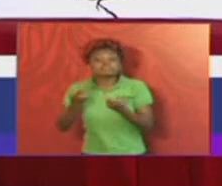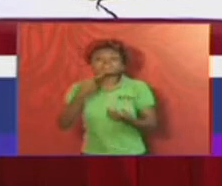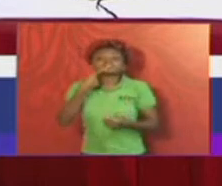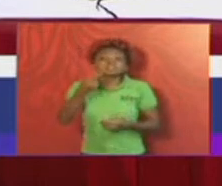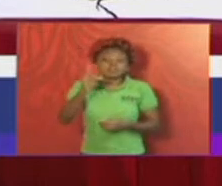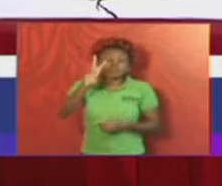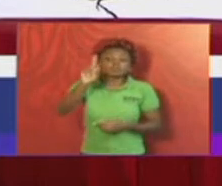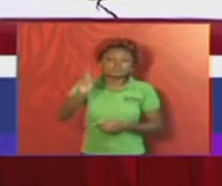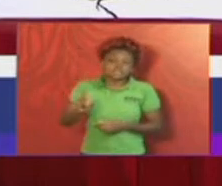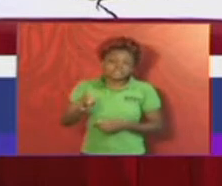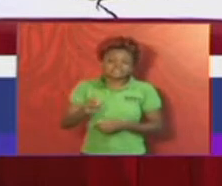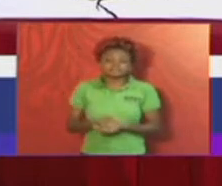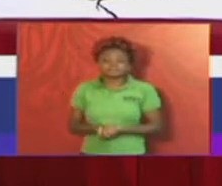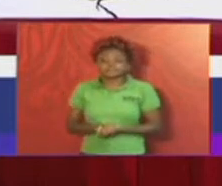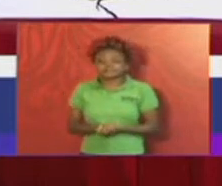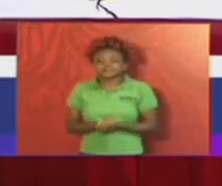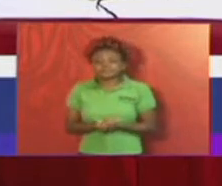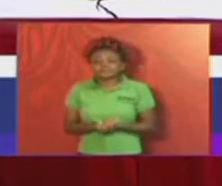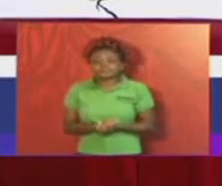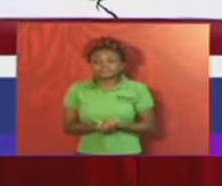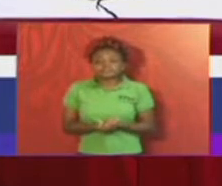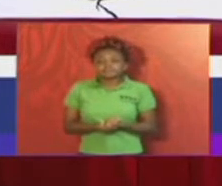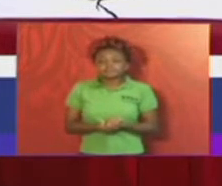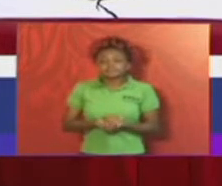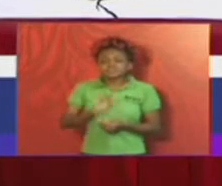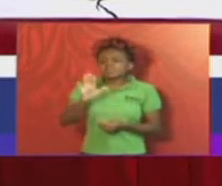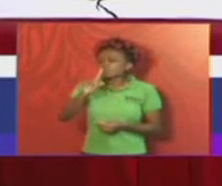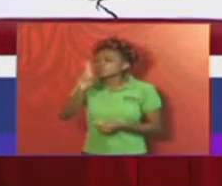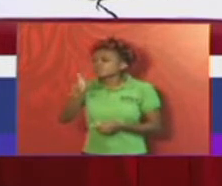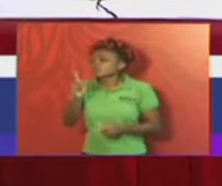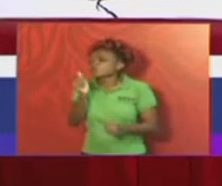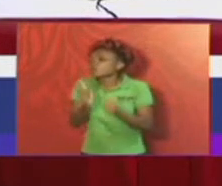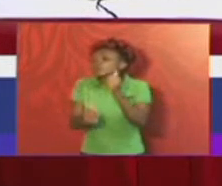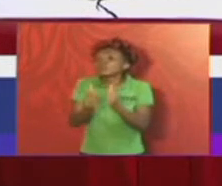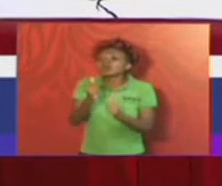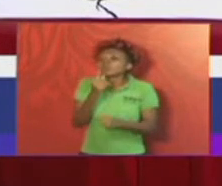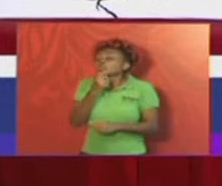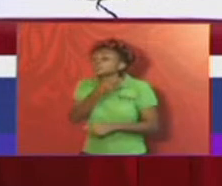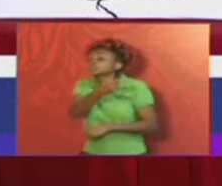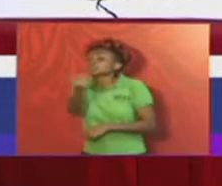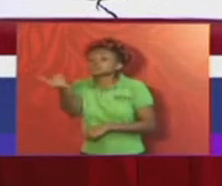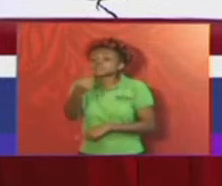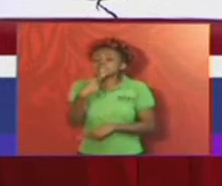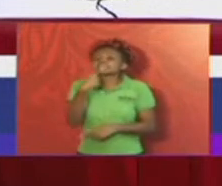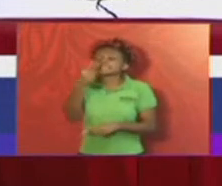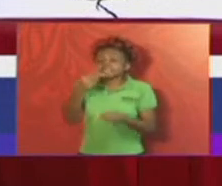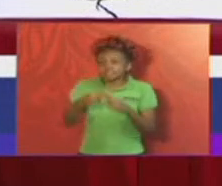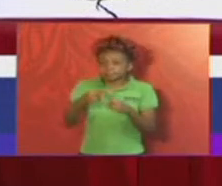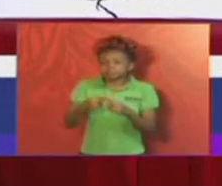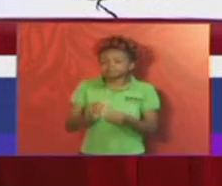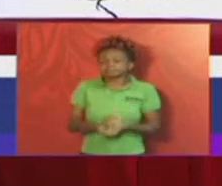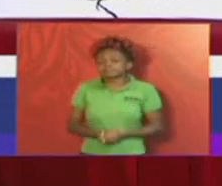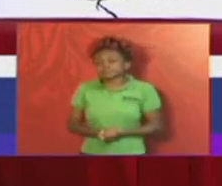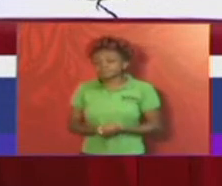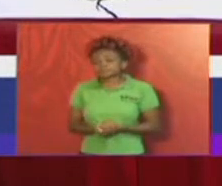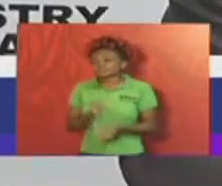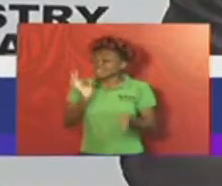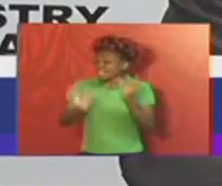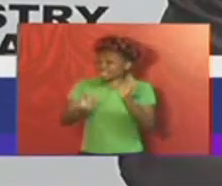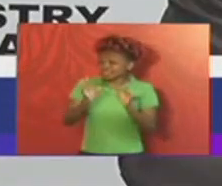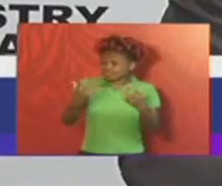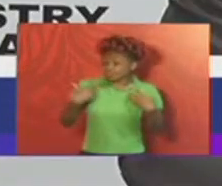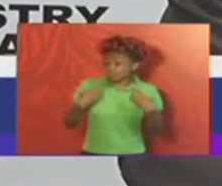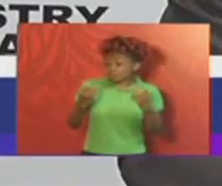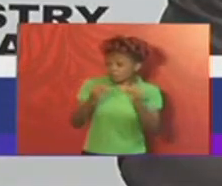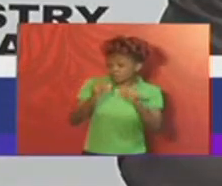indicate which presenter each of your questions will be posed to. And of course, as always, if time permits, we will field